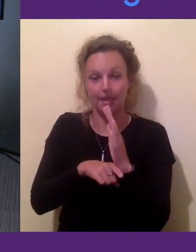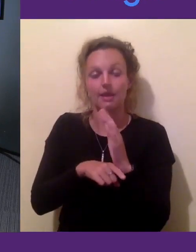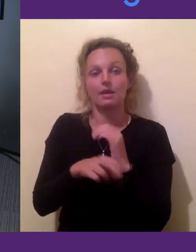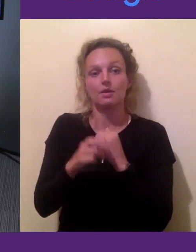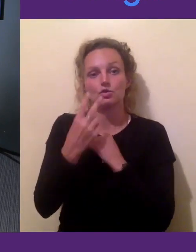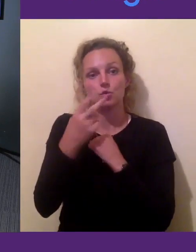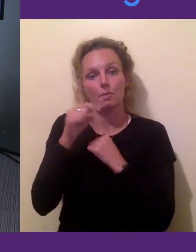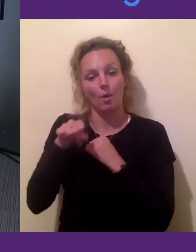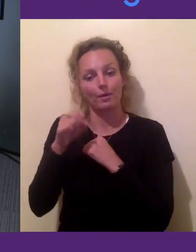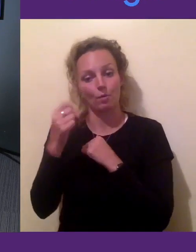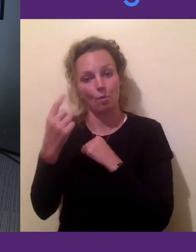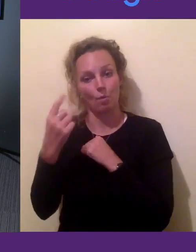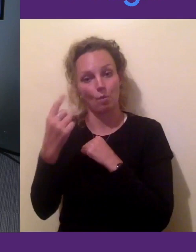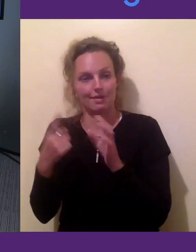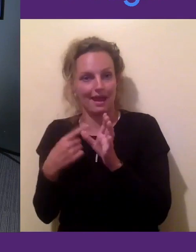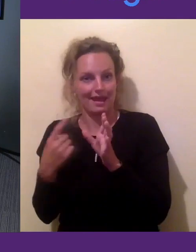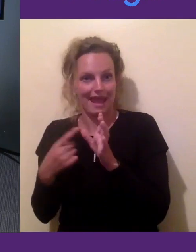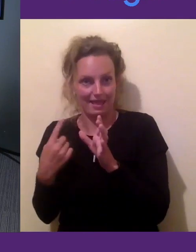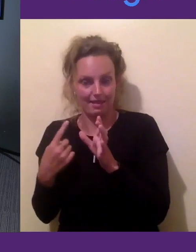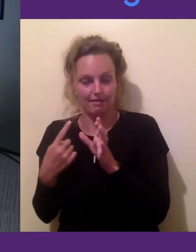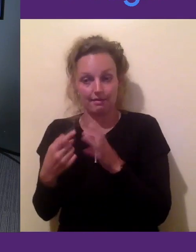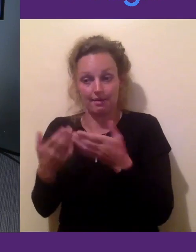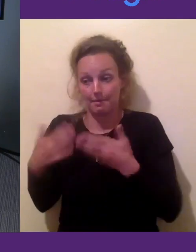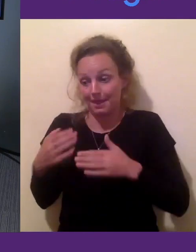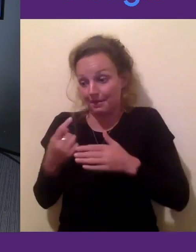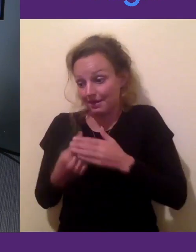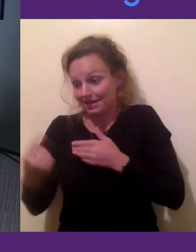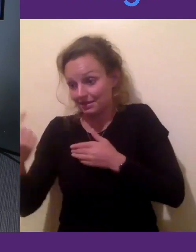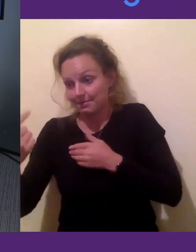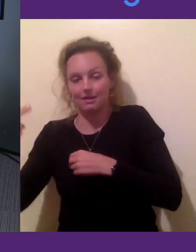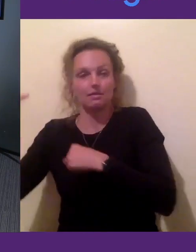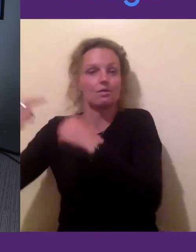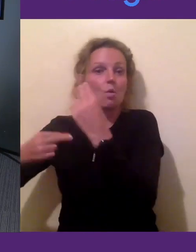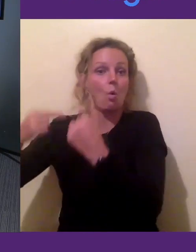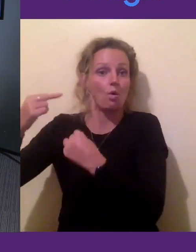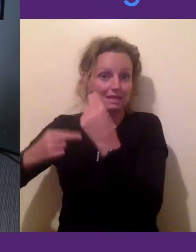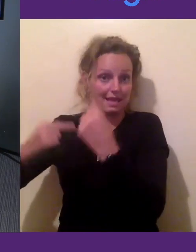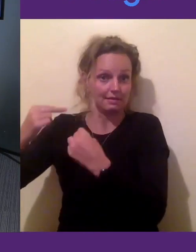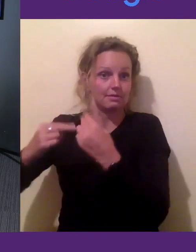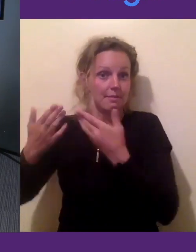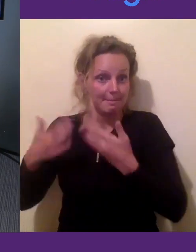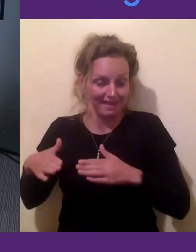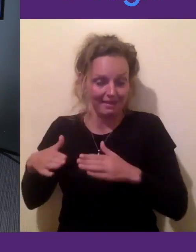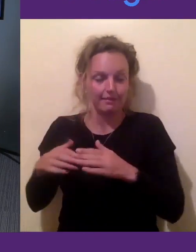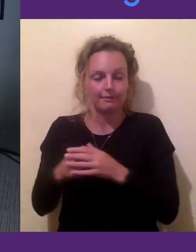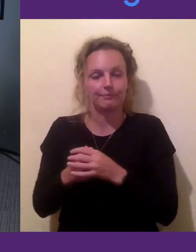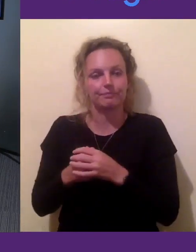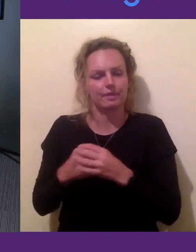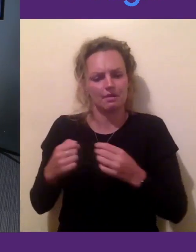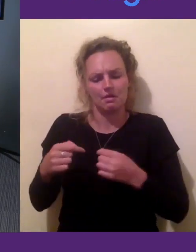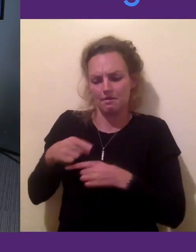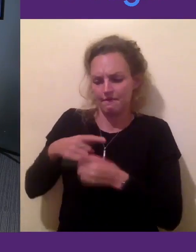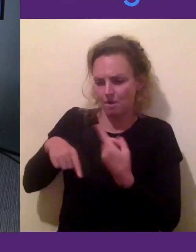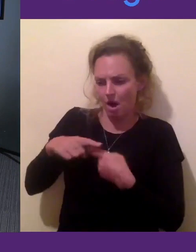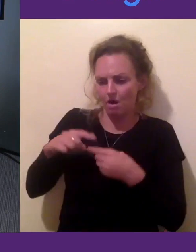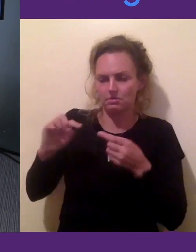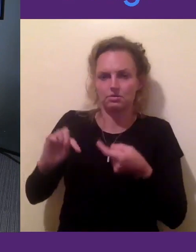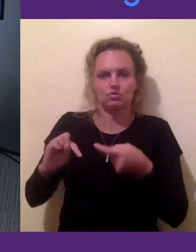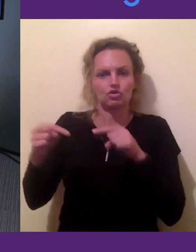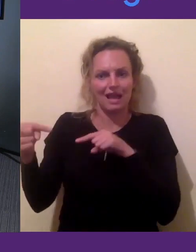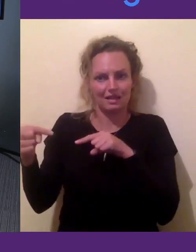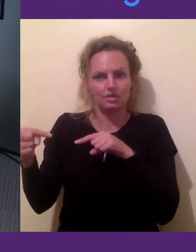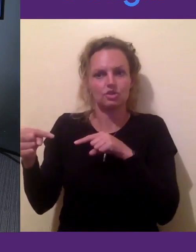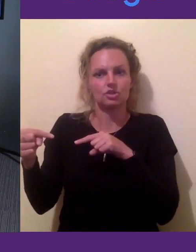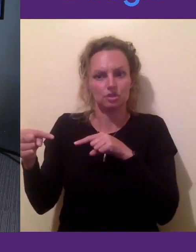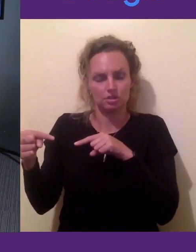we've had that independently audited. And I think for us the challenge is like a lot of WCAG doesn't apply to